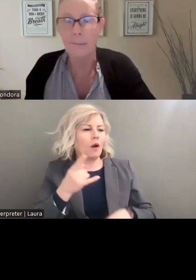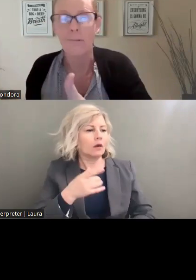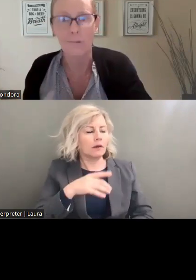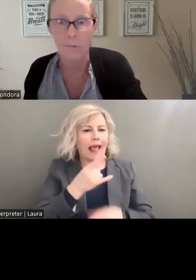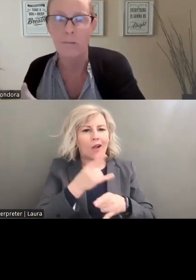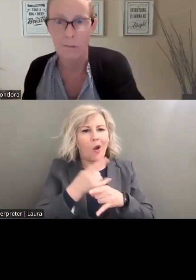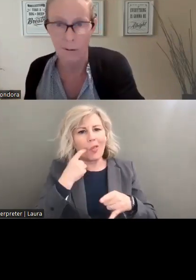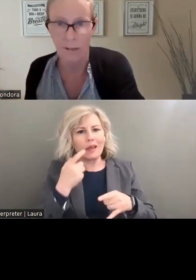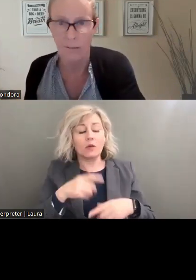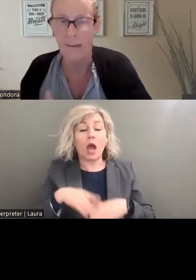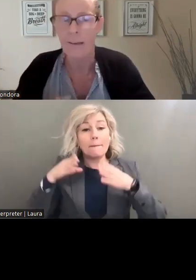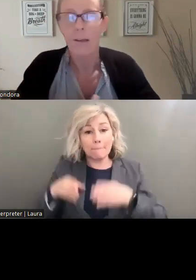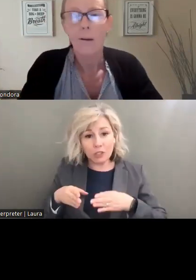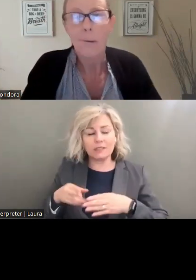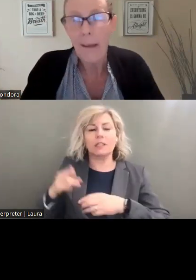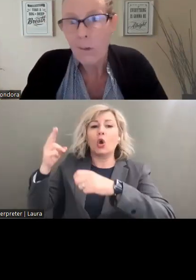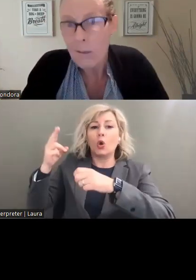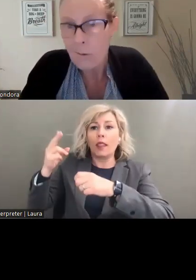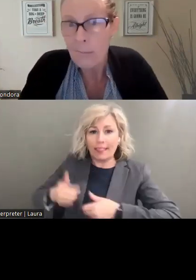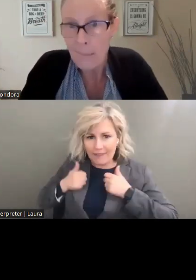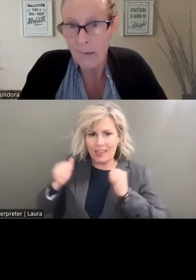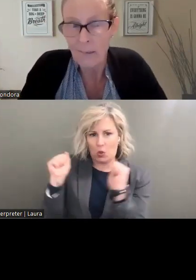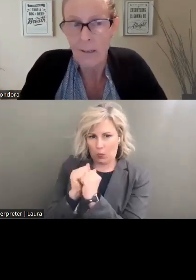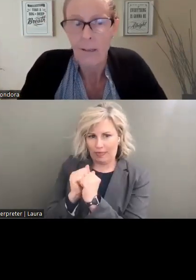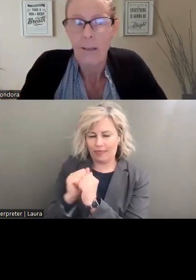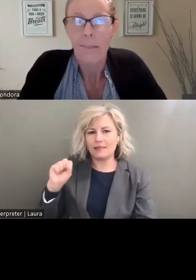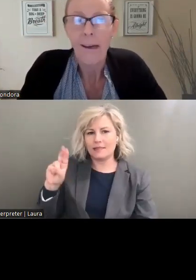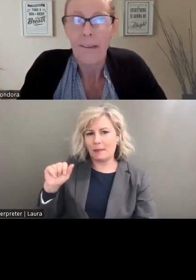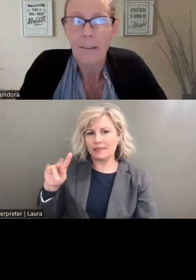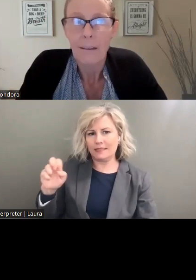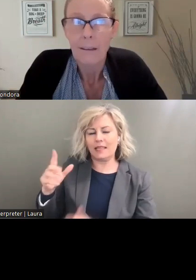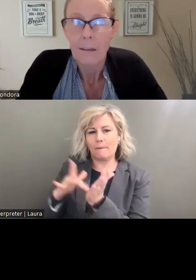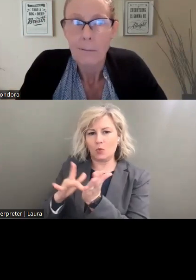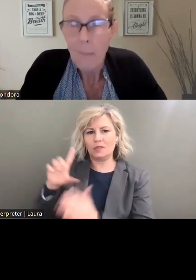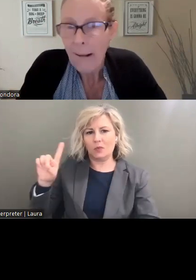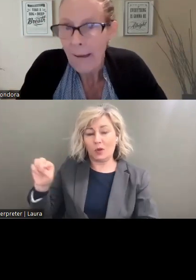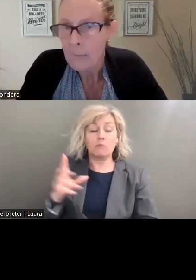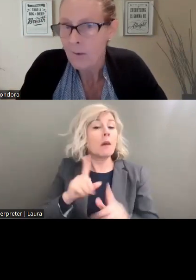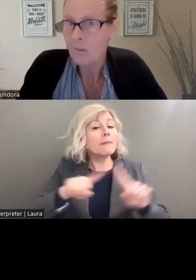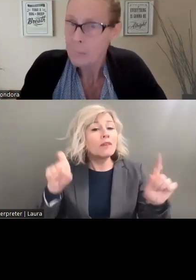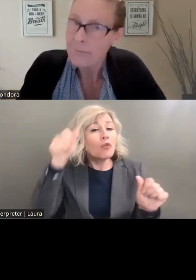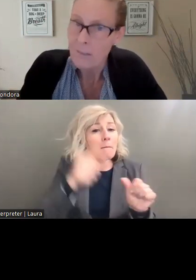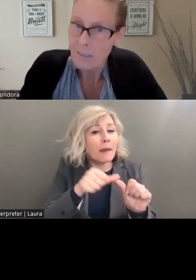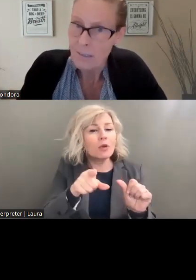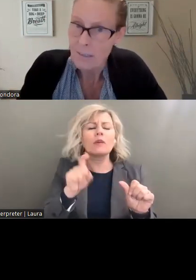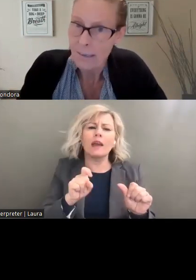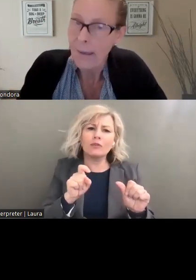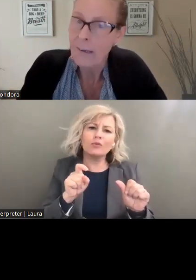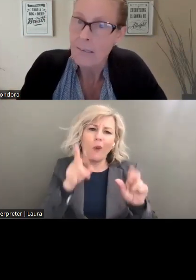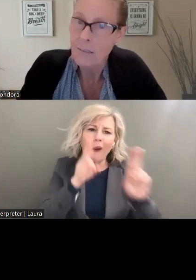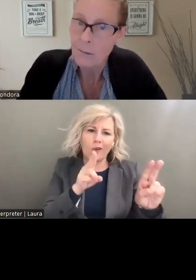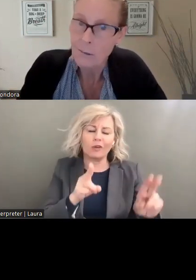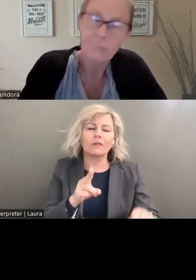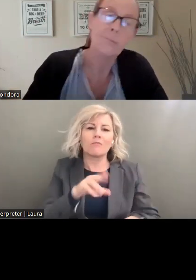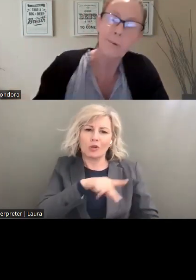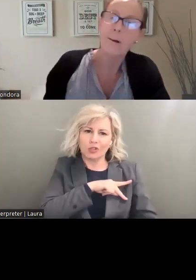with substance use disorder, okay? But we have to also remember that we want to honor personal preferences. And like